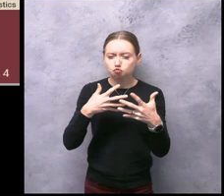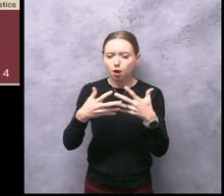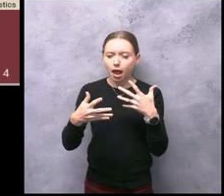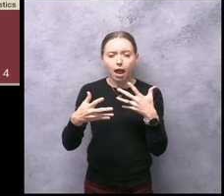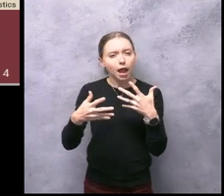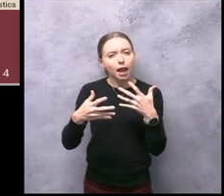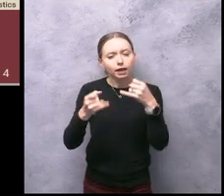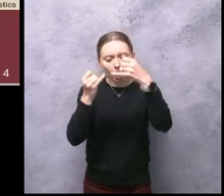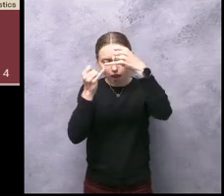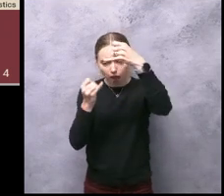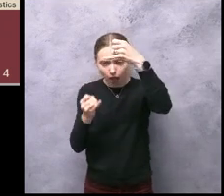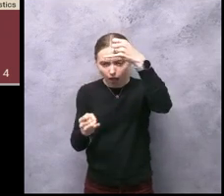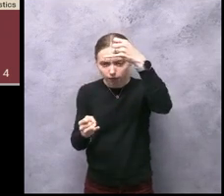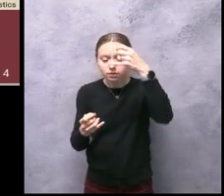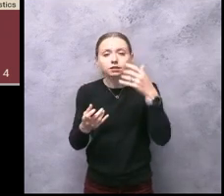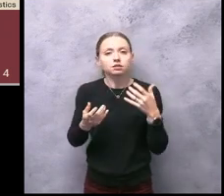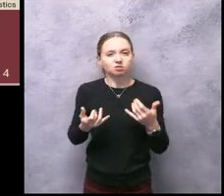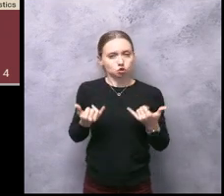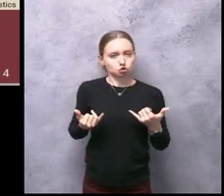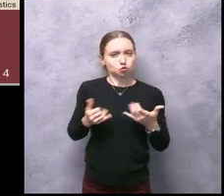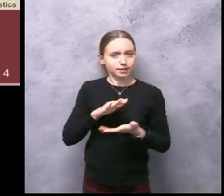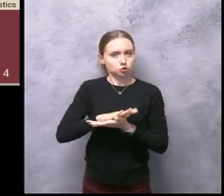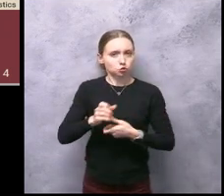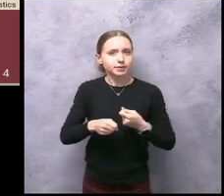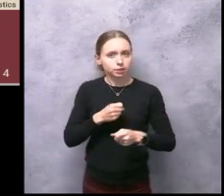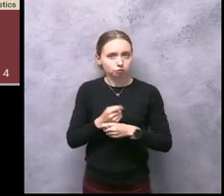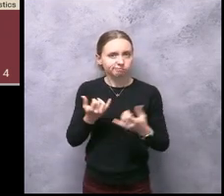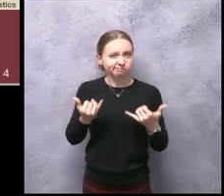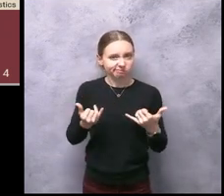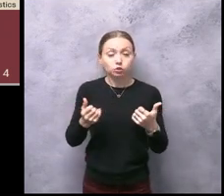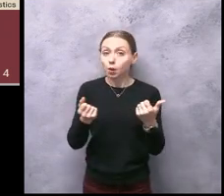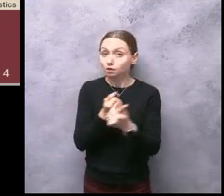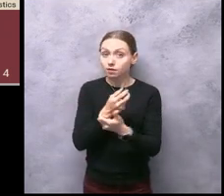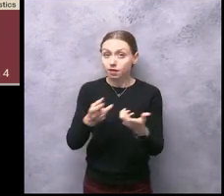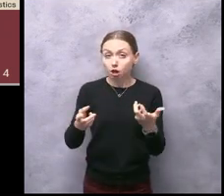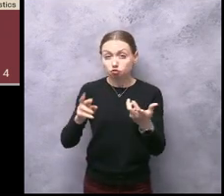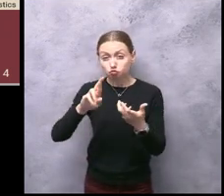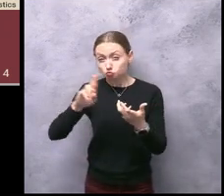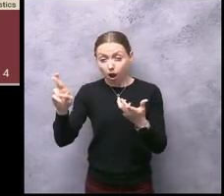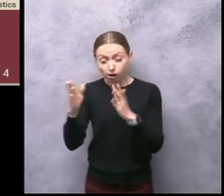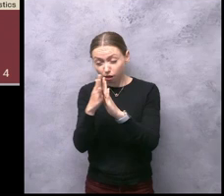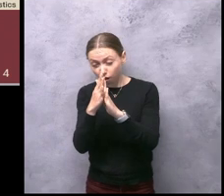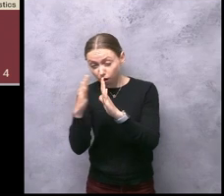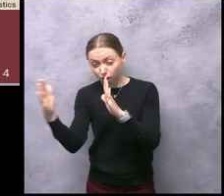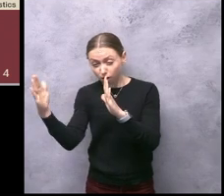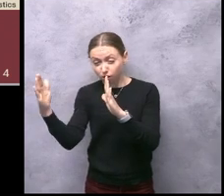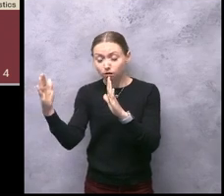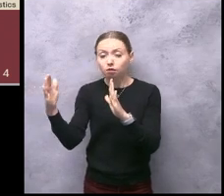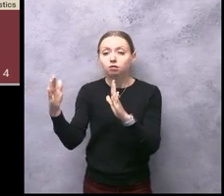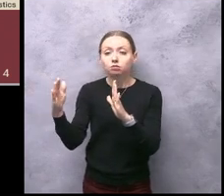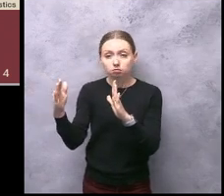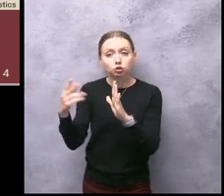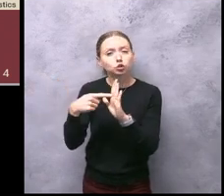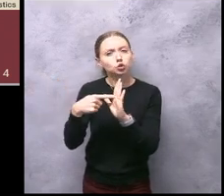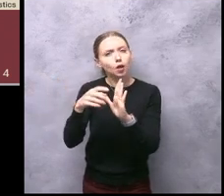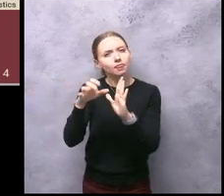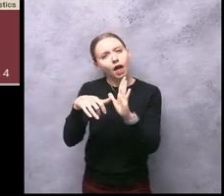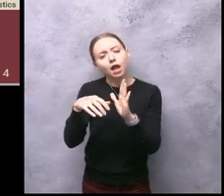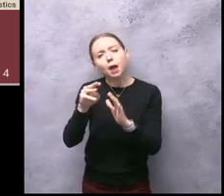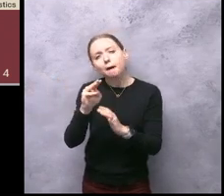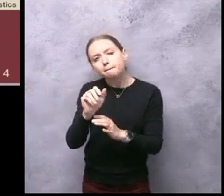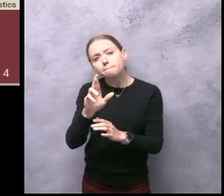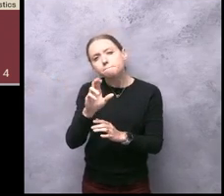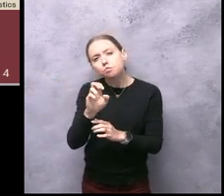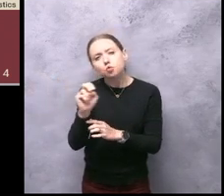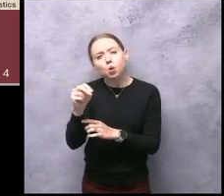line represents current school year. So everything to the right of the gray dotted line that maroon line are births that